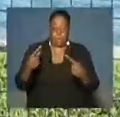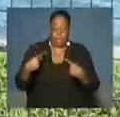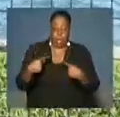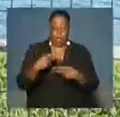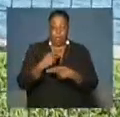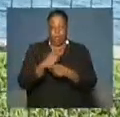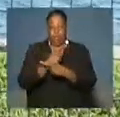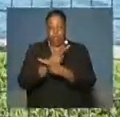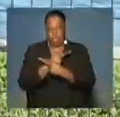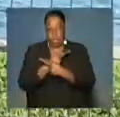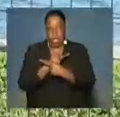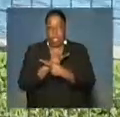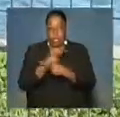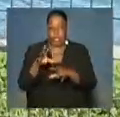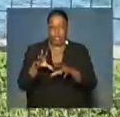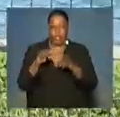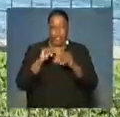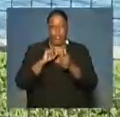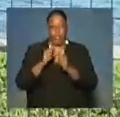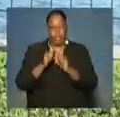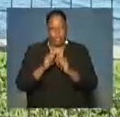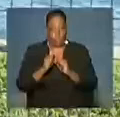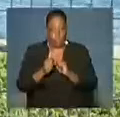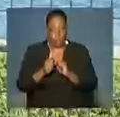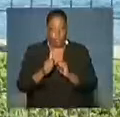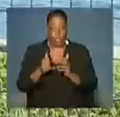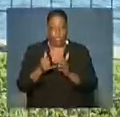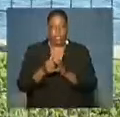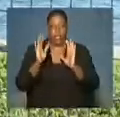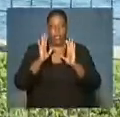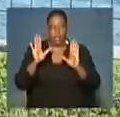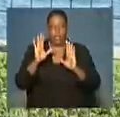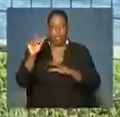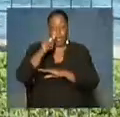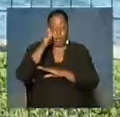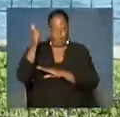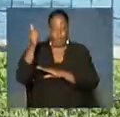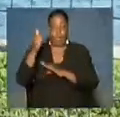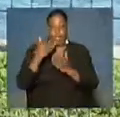and take in the sport here. So it's a great atmosphere, great weather, and it's just a great time to be at Atlantis.